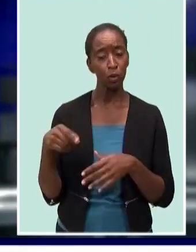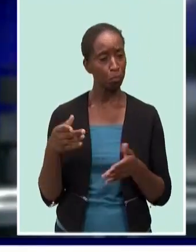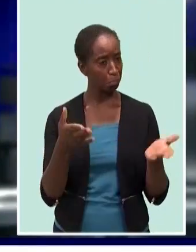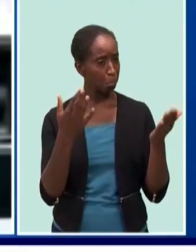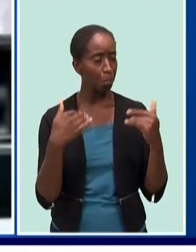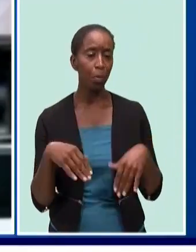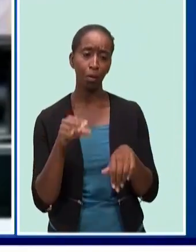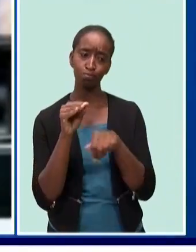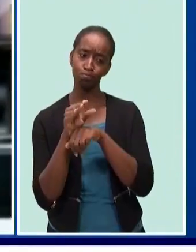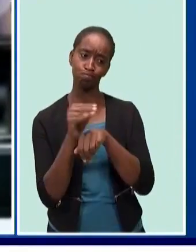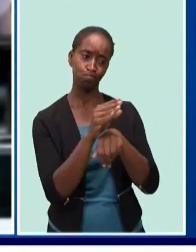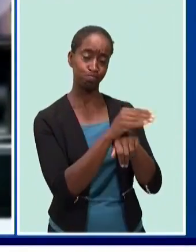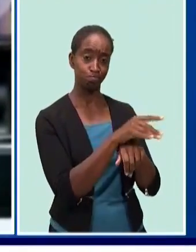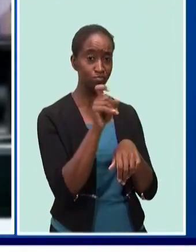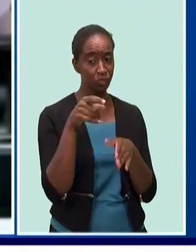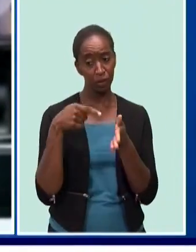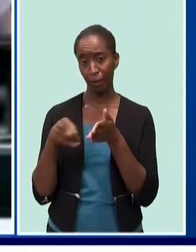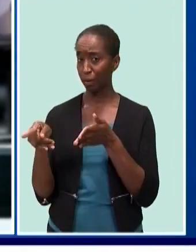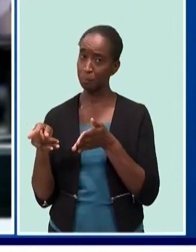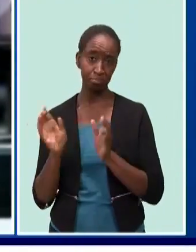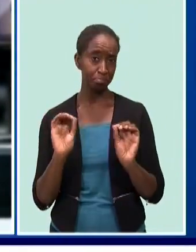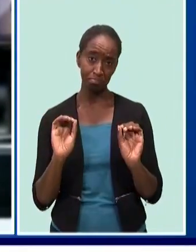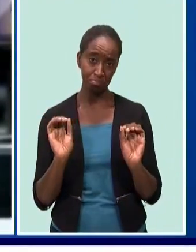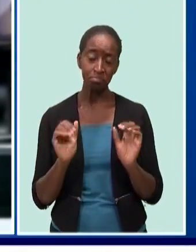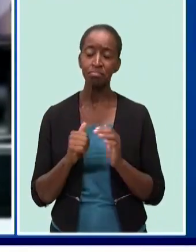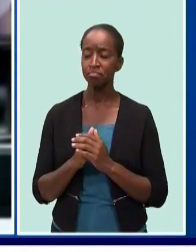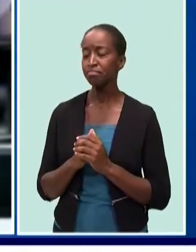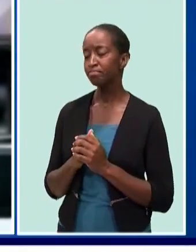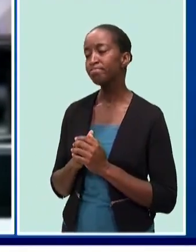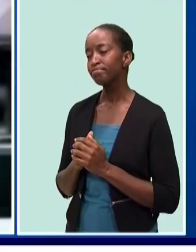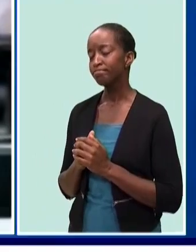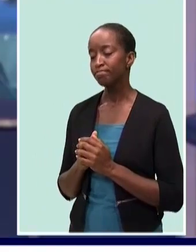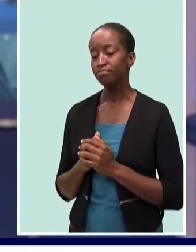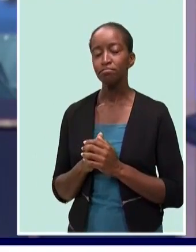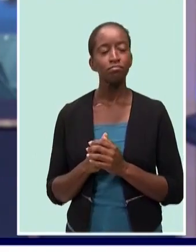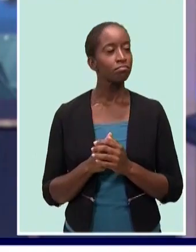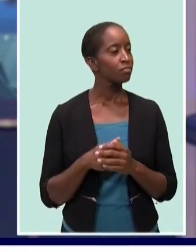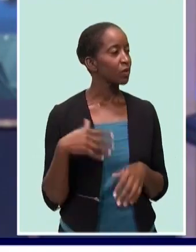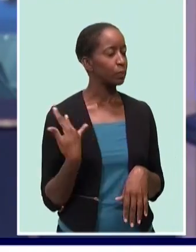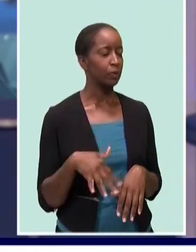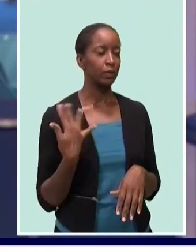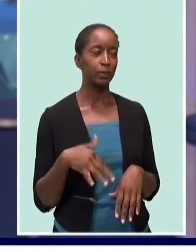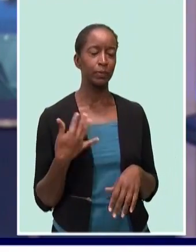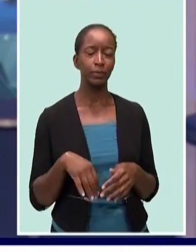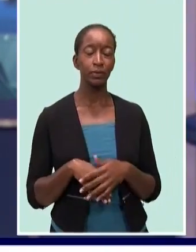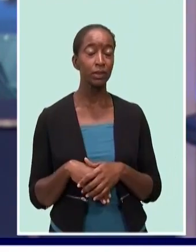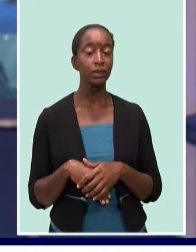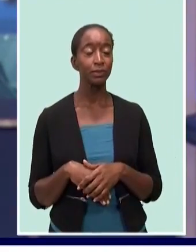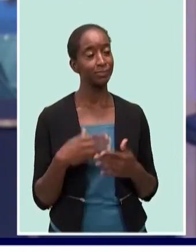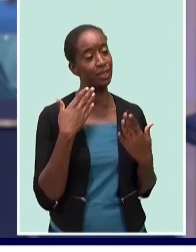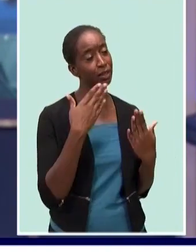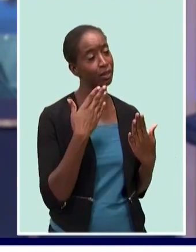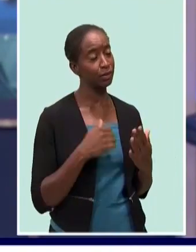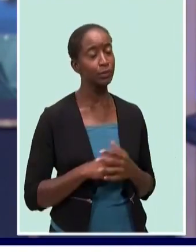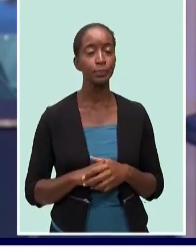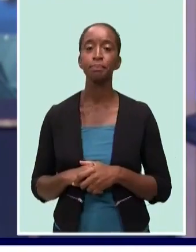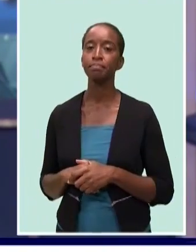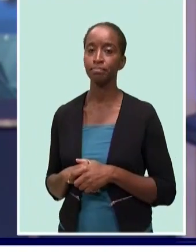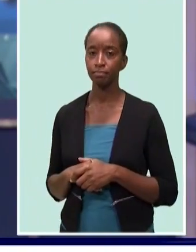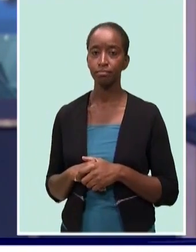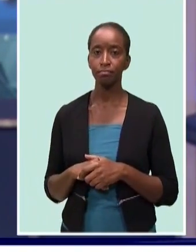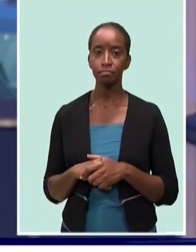families free of cost. Back to you, Lisa. Simply unbelievable. Thank you so much, Lisa. And the escalating crime problem and murder